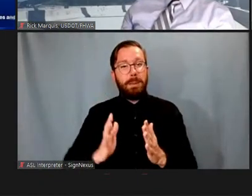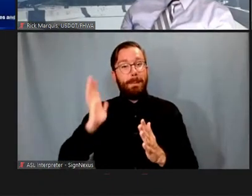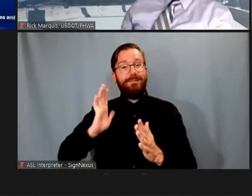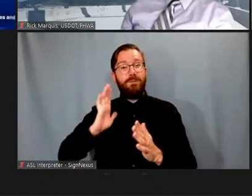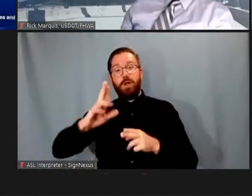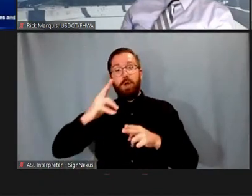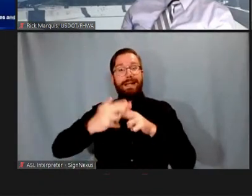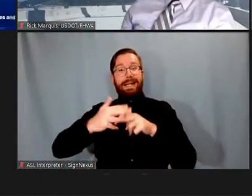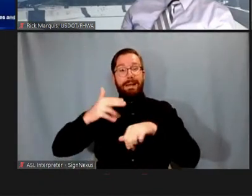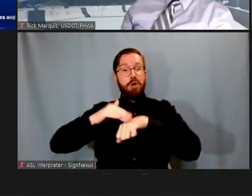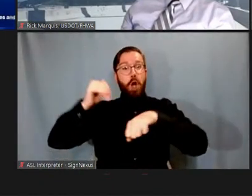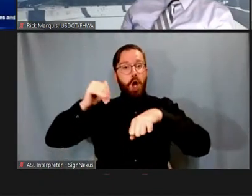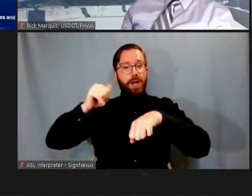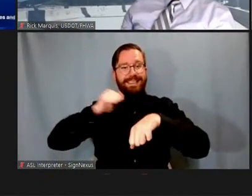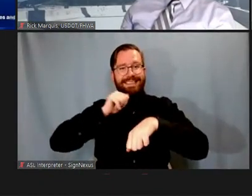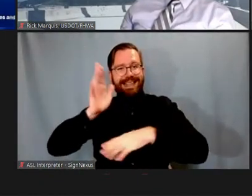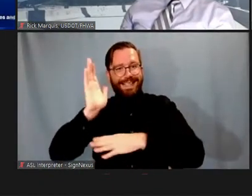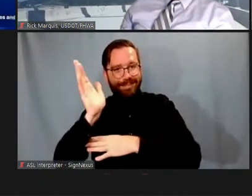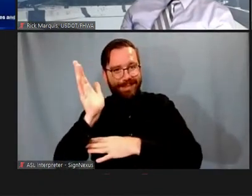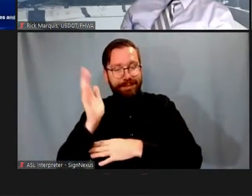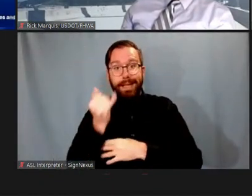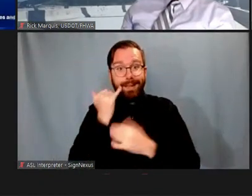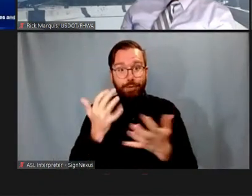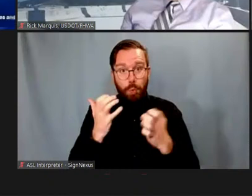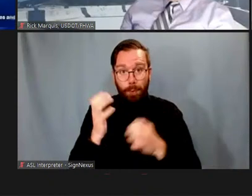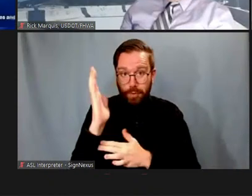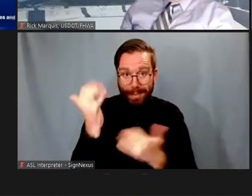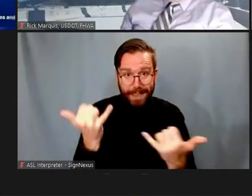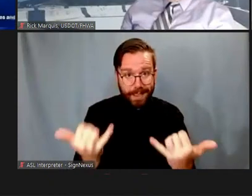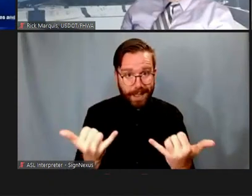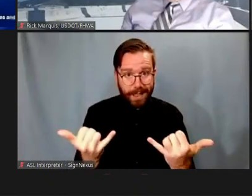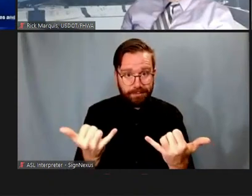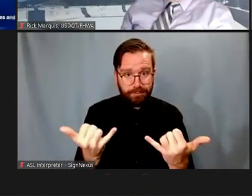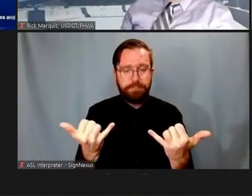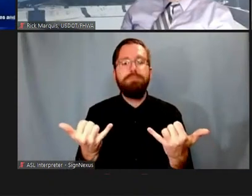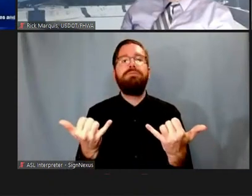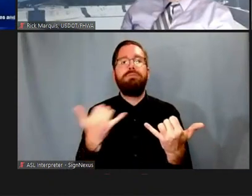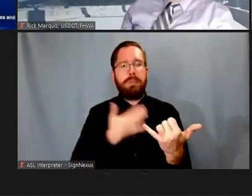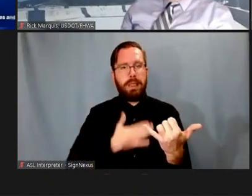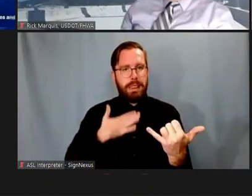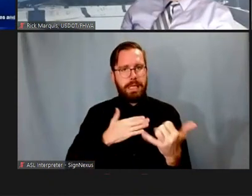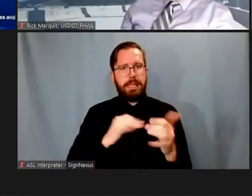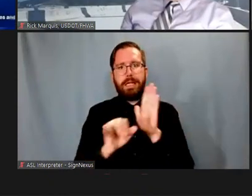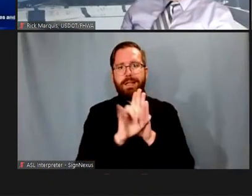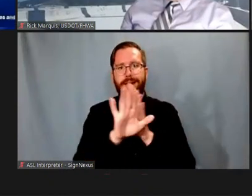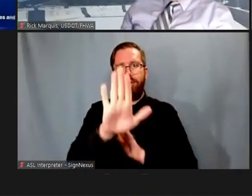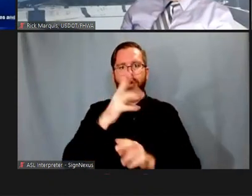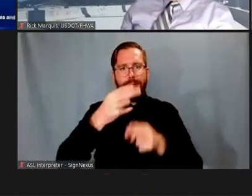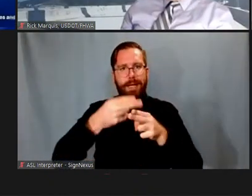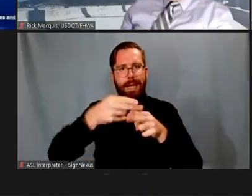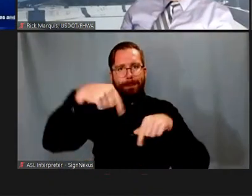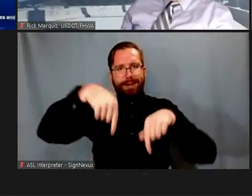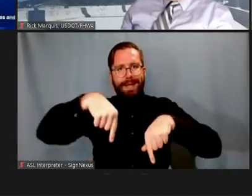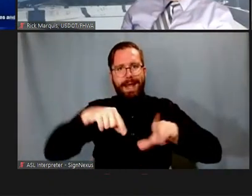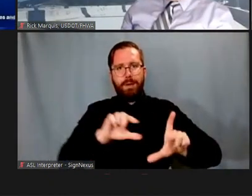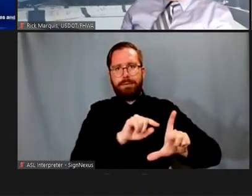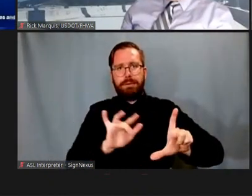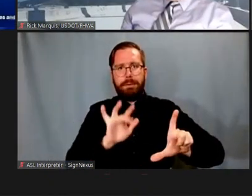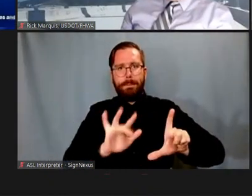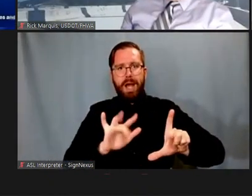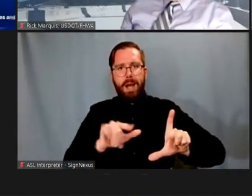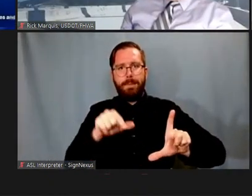called if you would like to speak please identify yourself in the q a